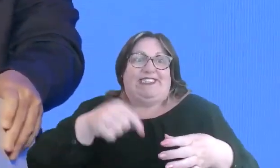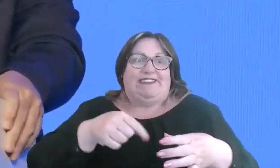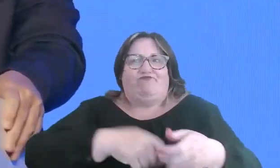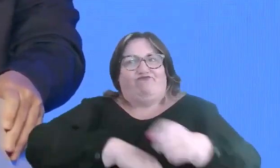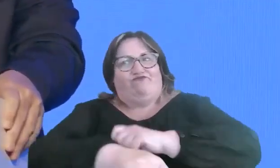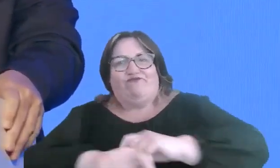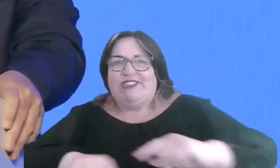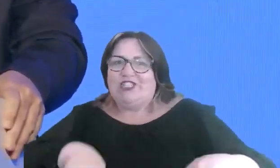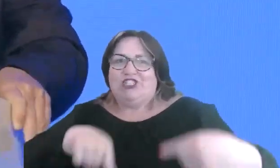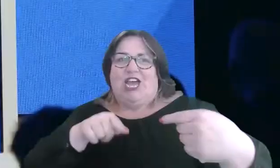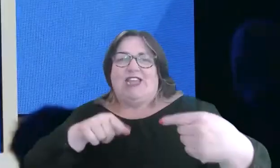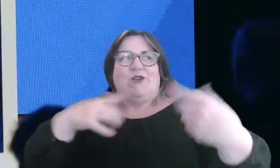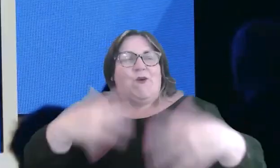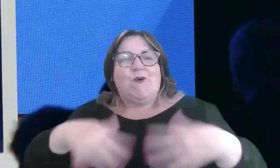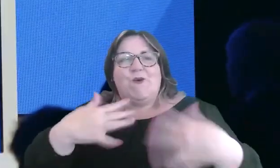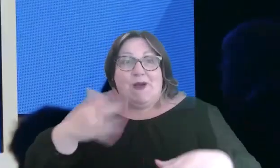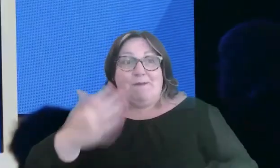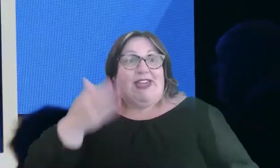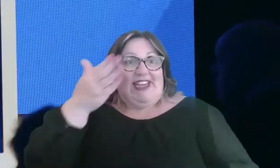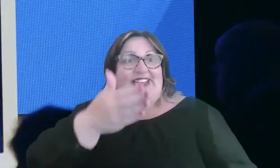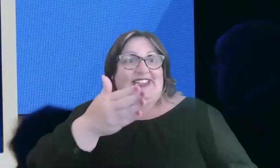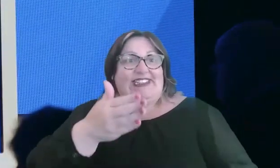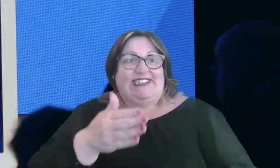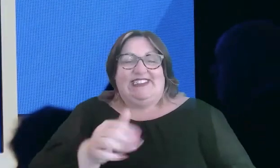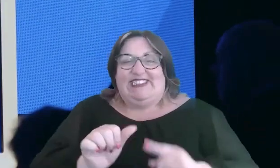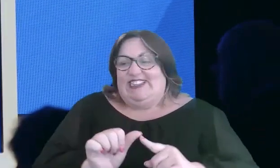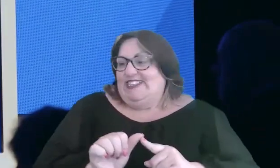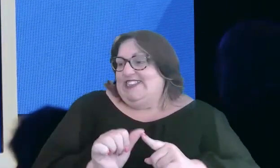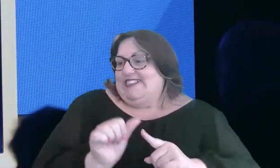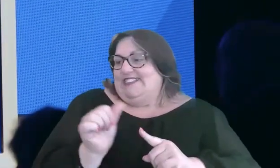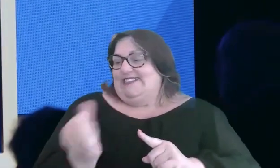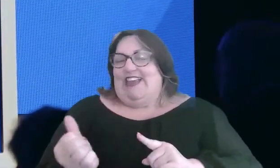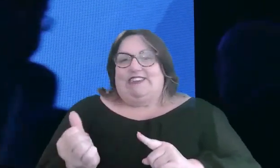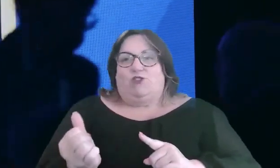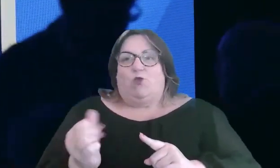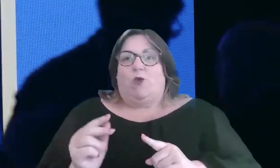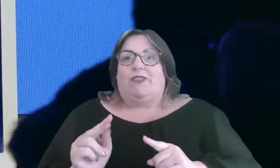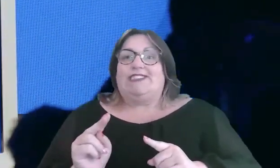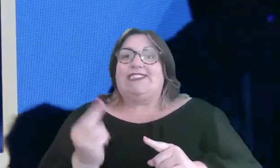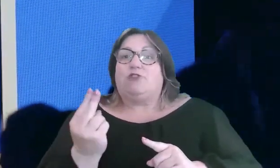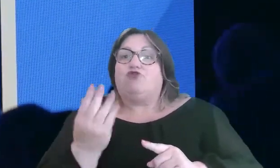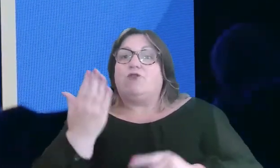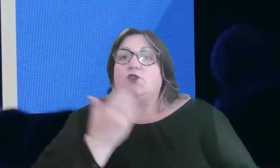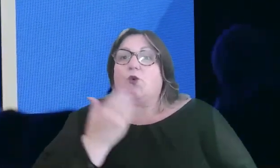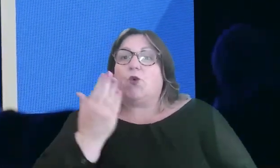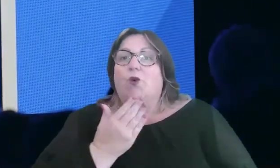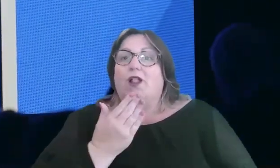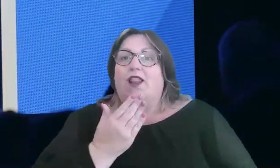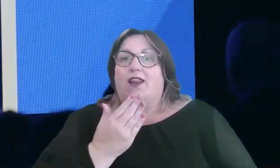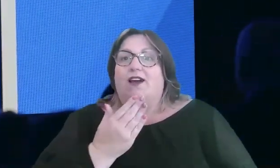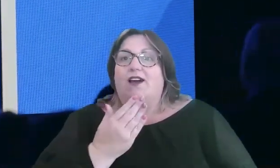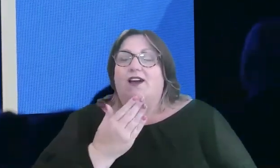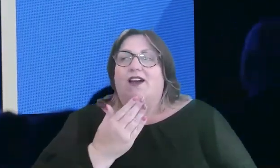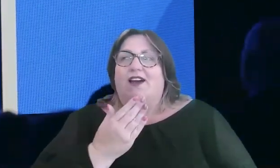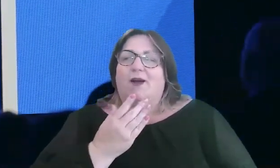tremendous. I went there for the opening. It's right next to the secondary school where I envisaged in my mind's eye those students who